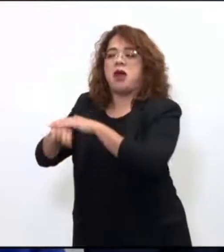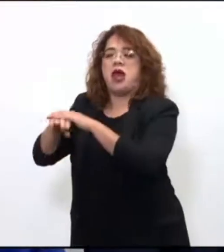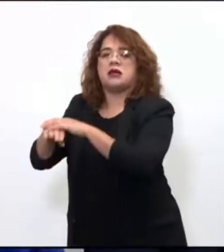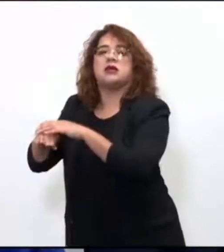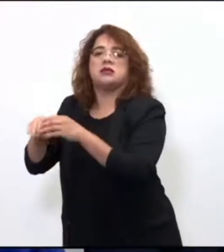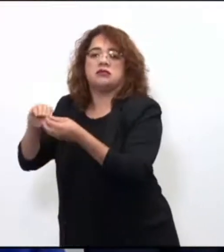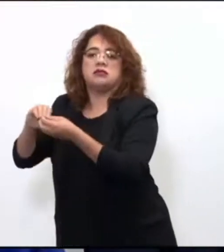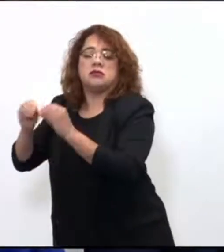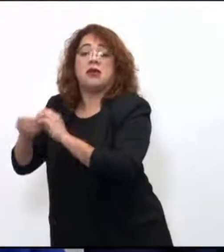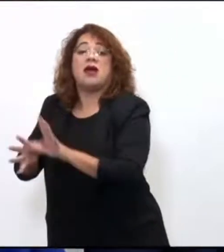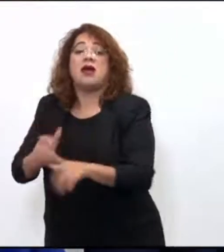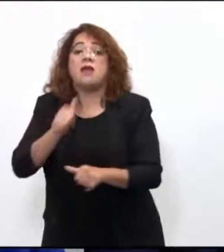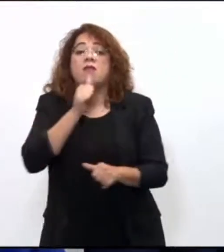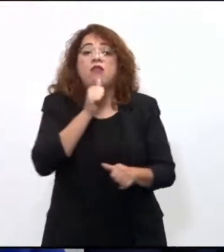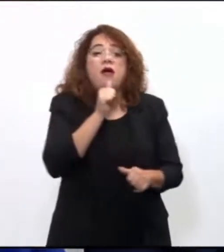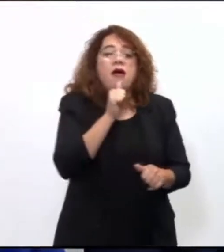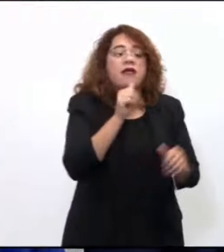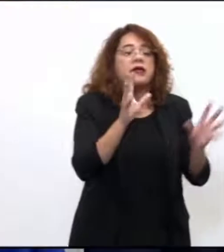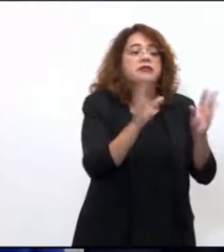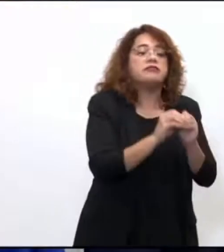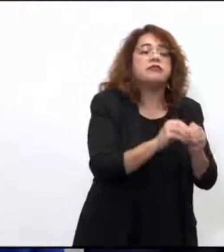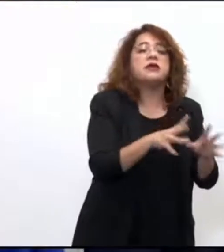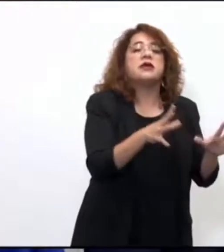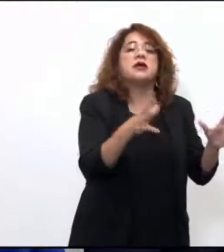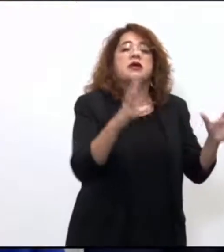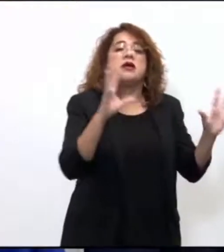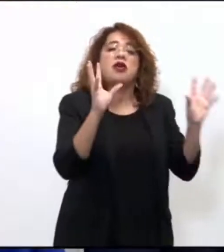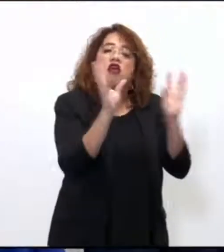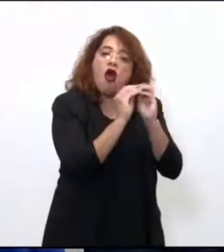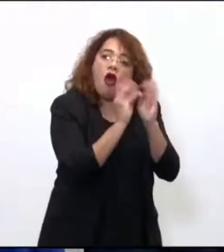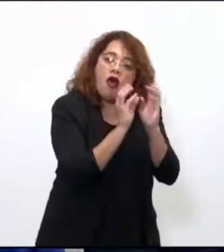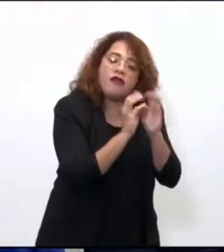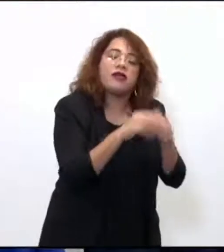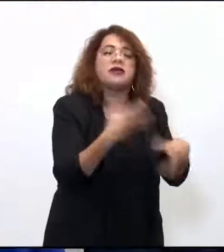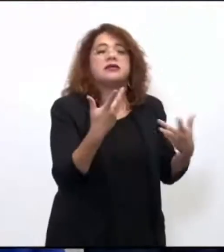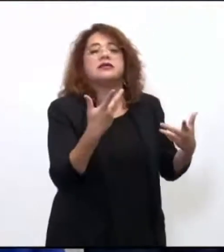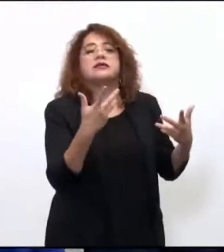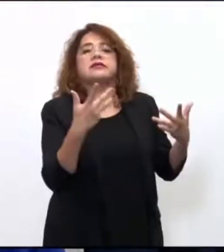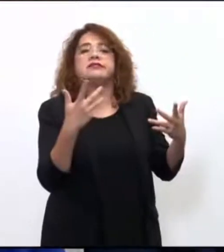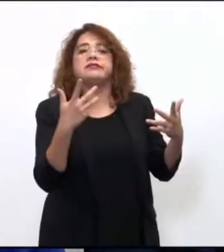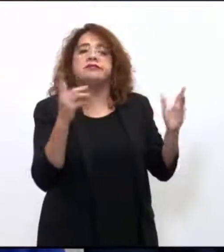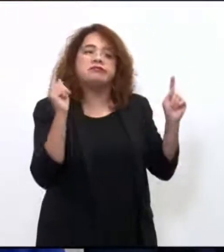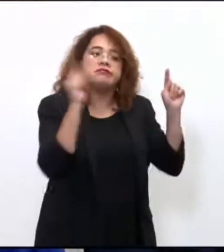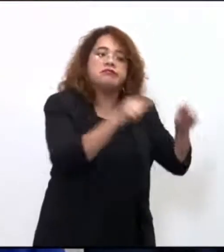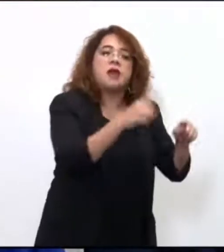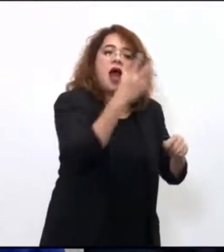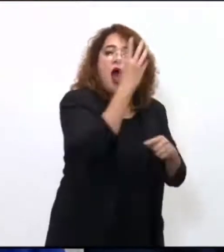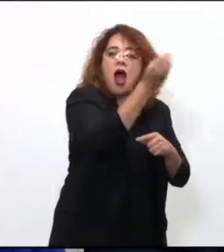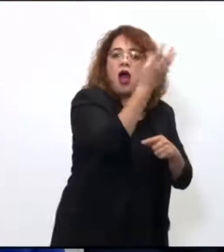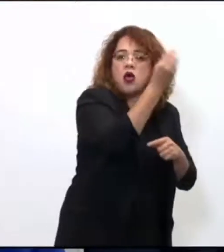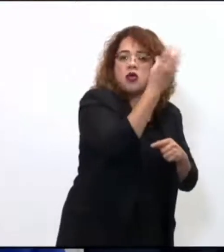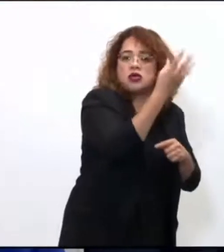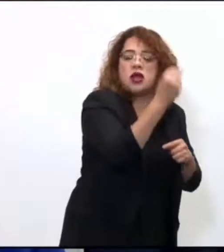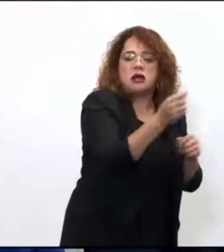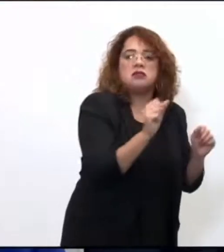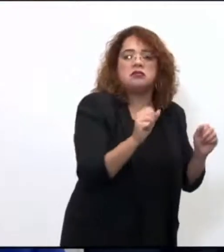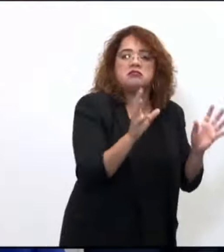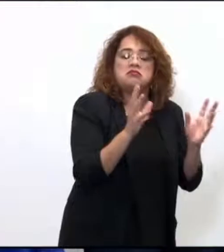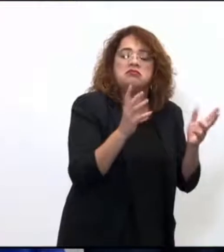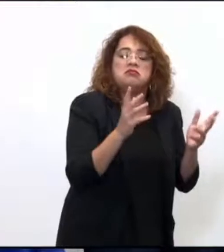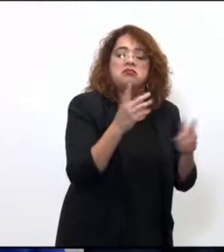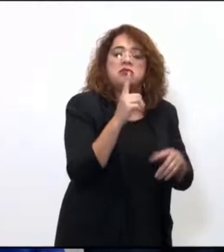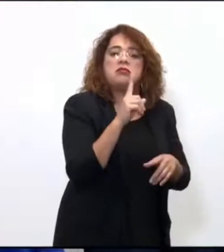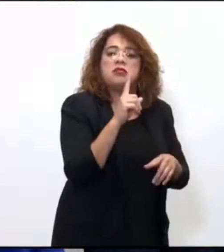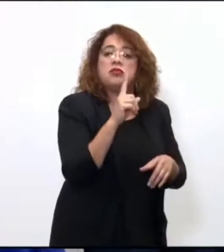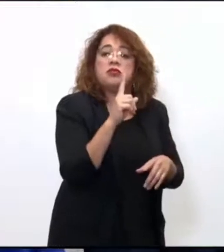Private venues and events like meetings, receptions, and conferences may operate outdoors with a maximum of 200